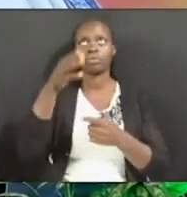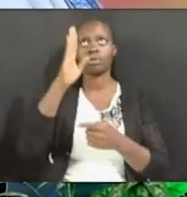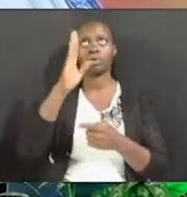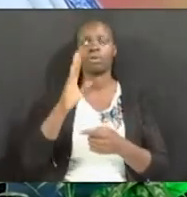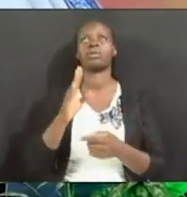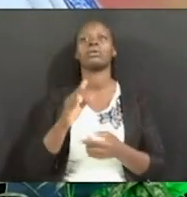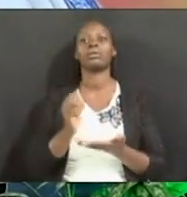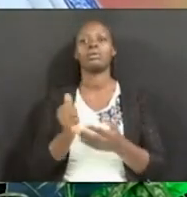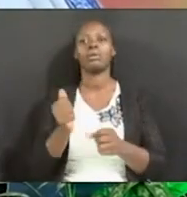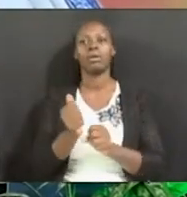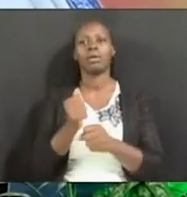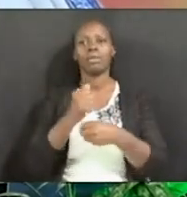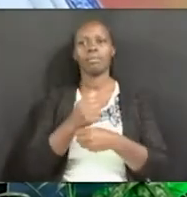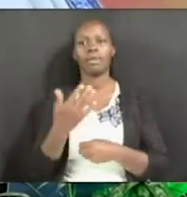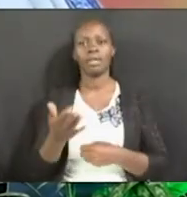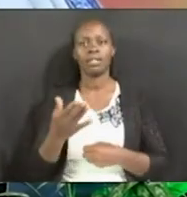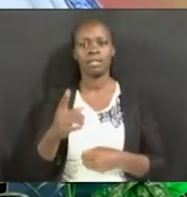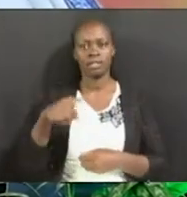things right.